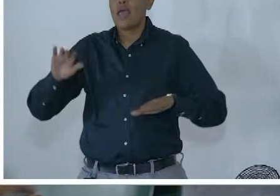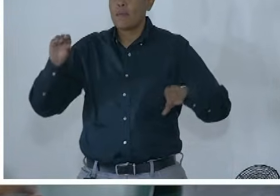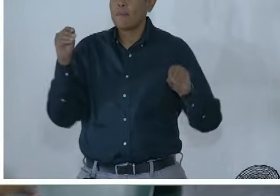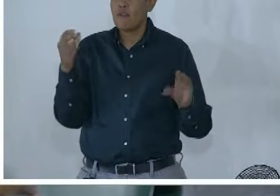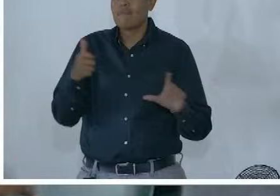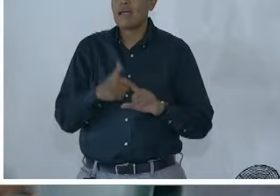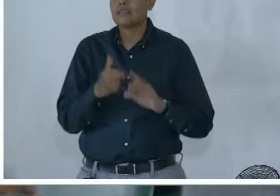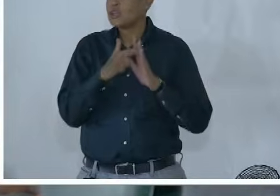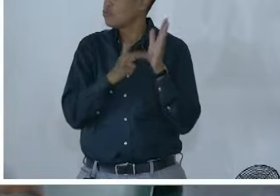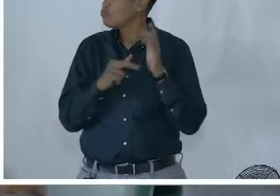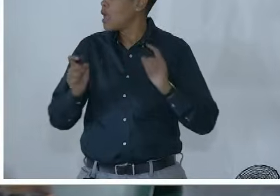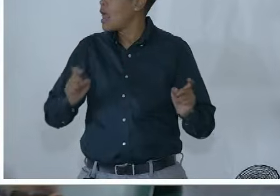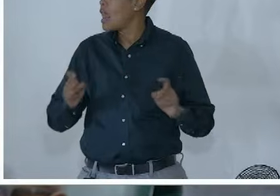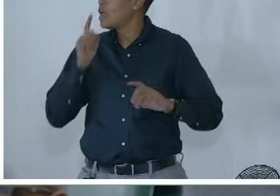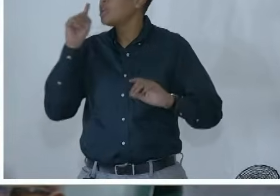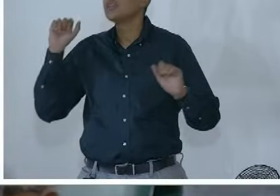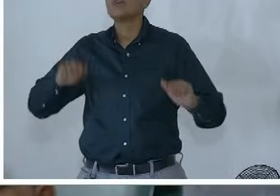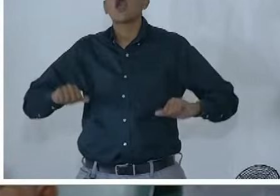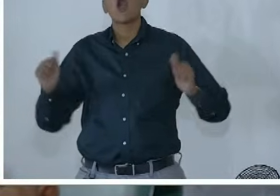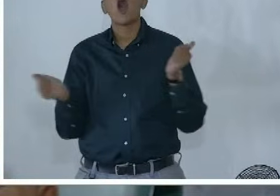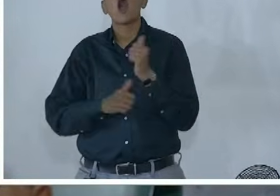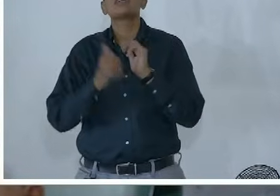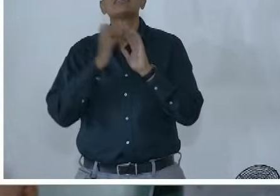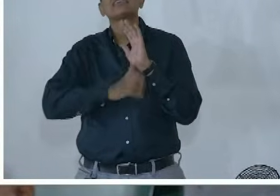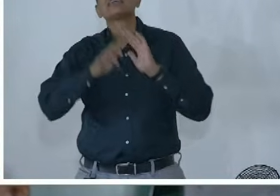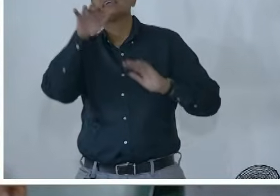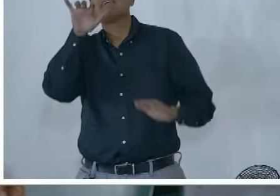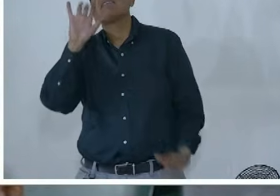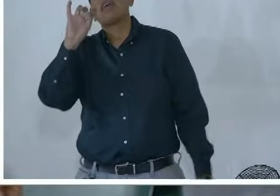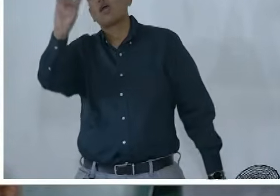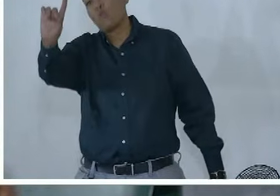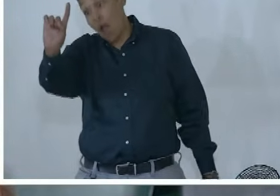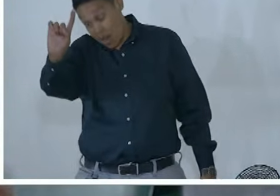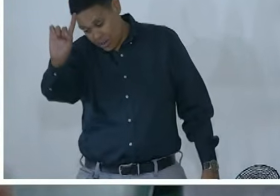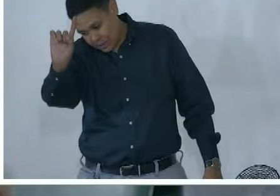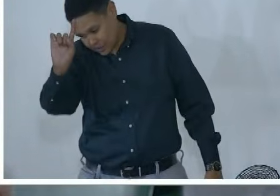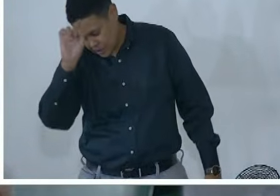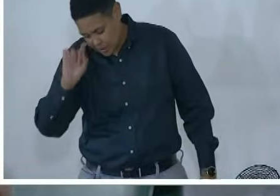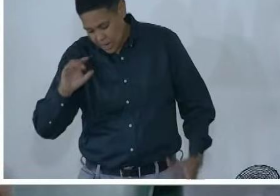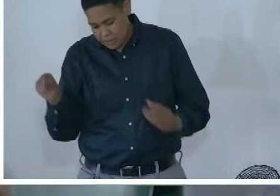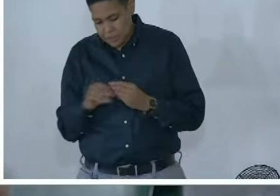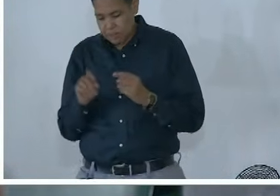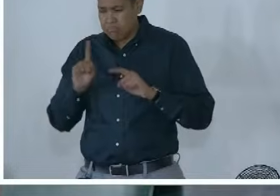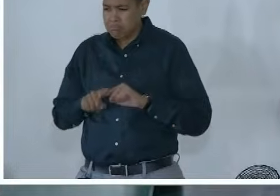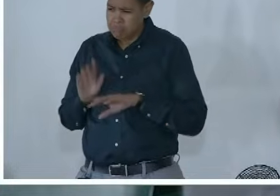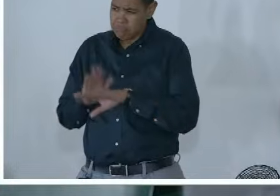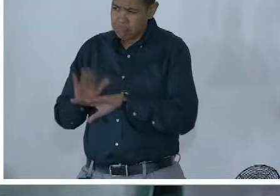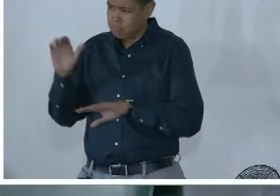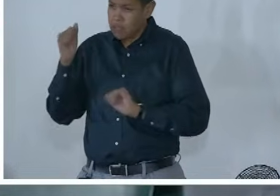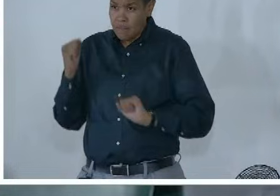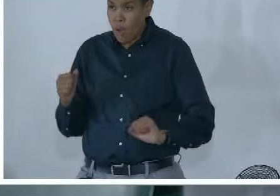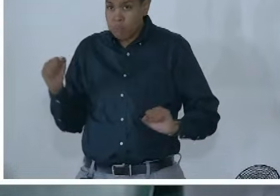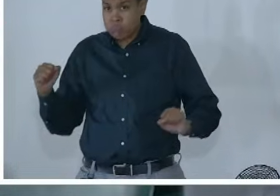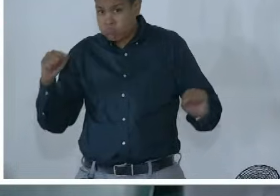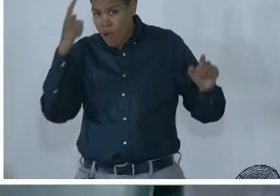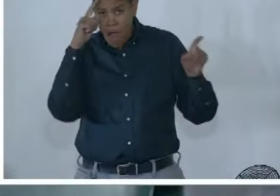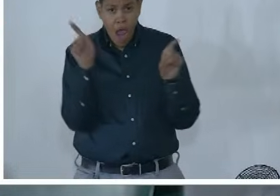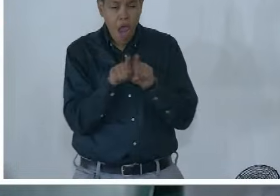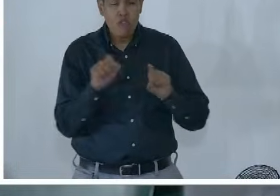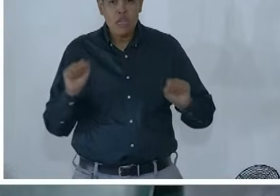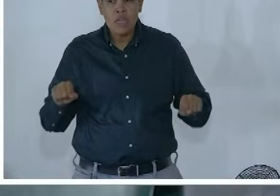provides that regulations made under Section 58(1) shall be subject to affirmative